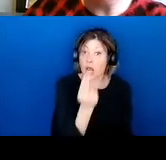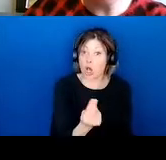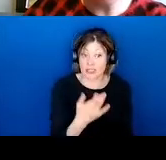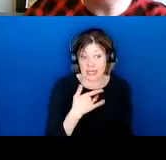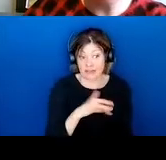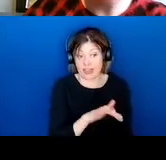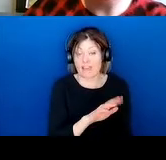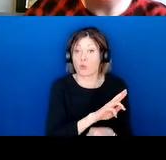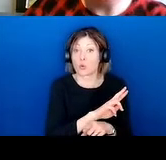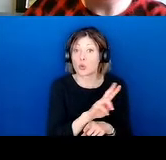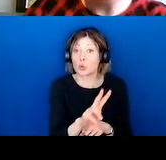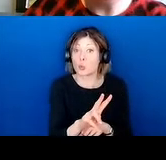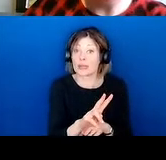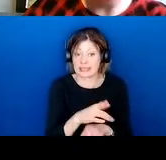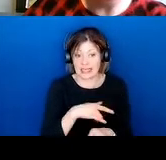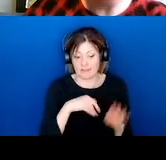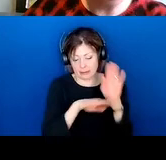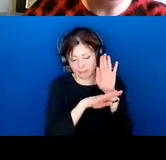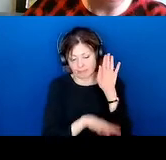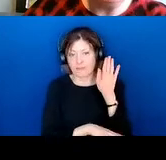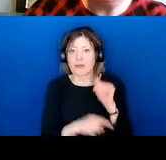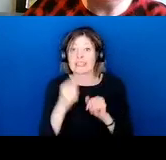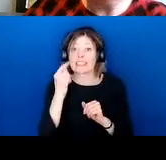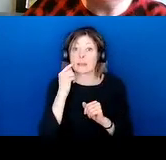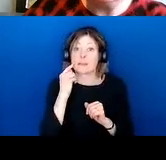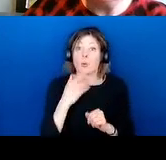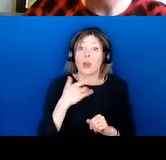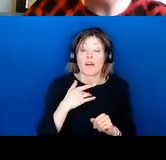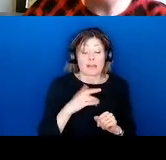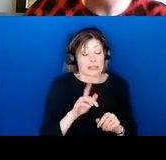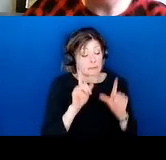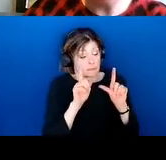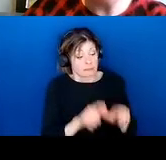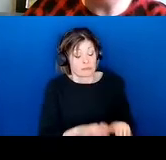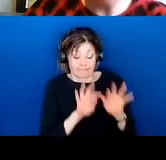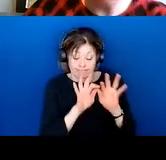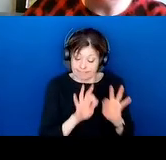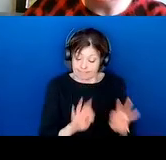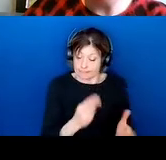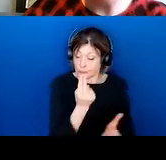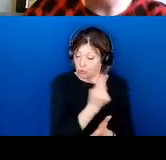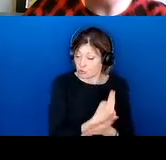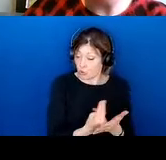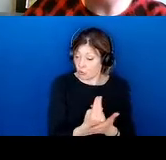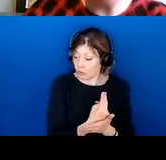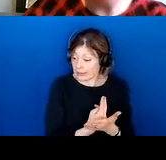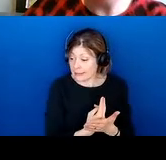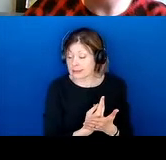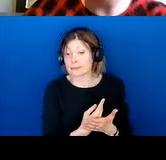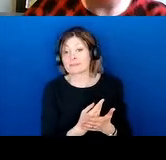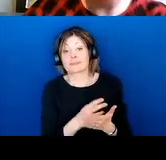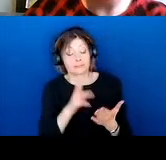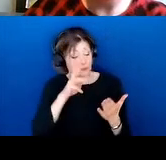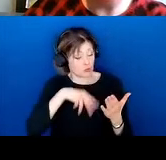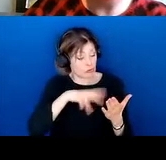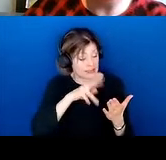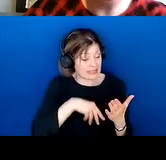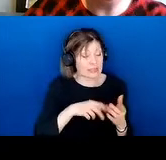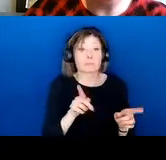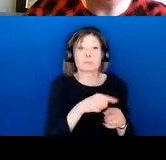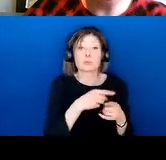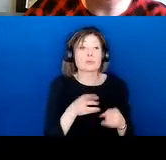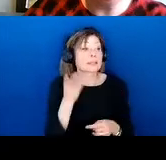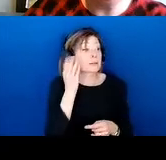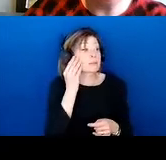remained silent, drawing, reading, listening to music, and communicating with visitors by written